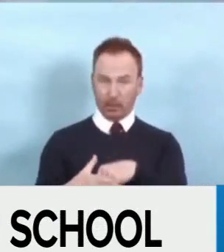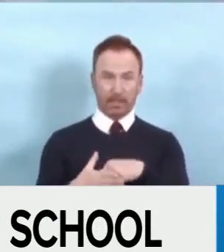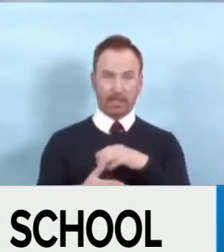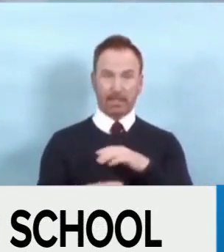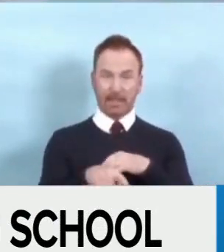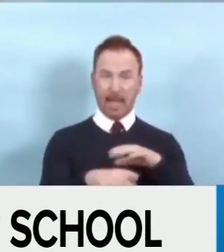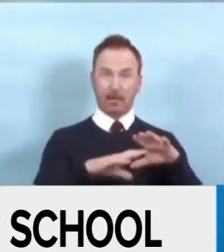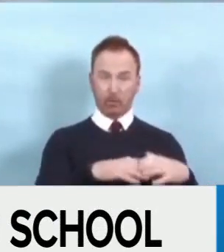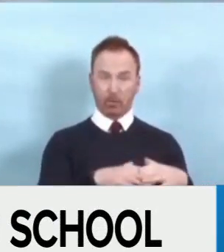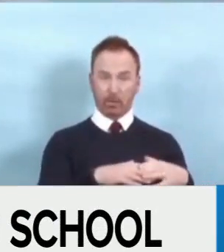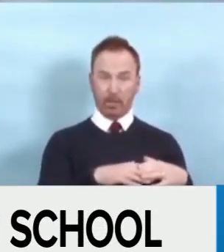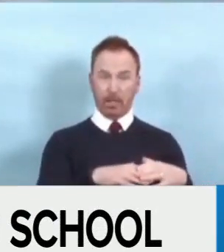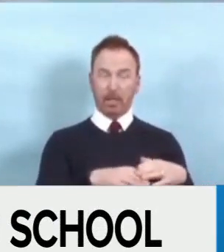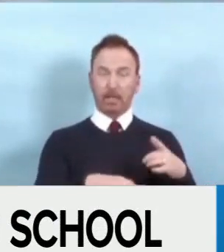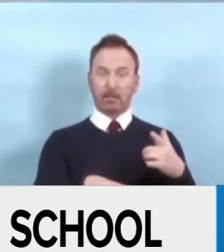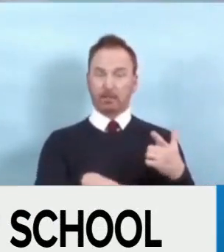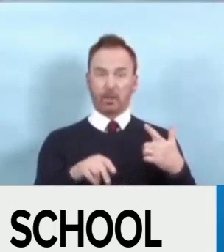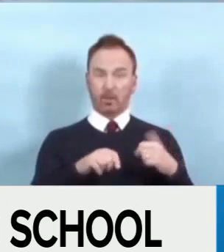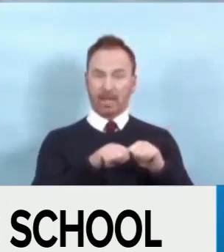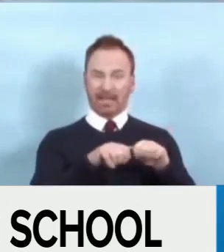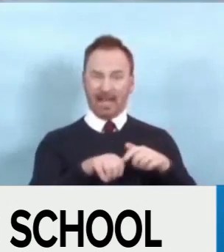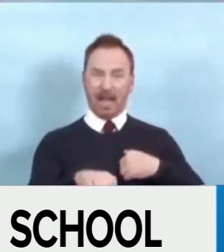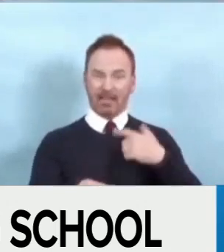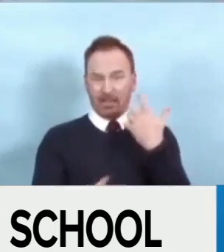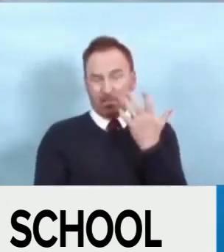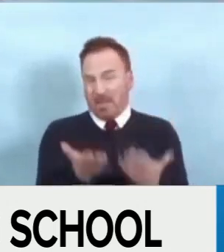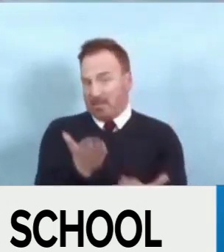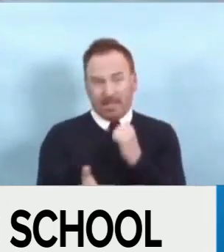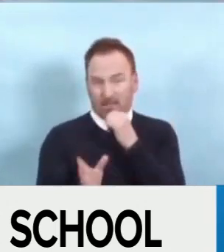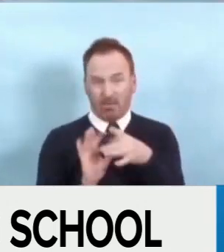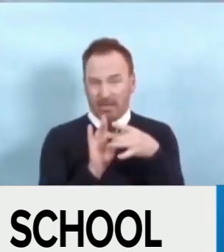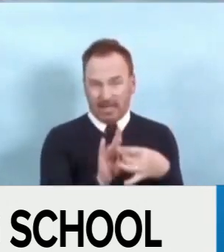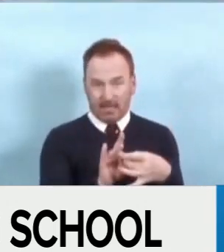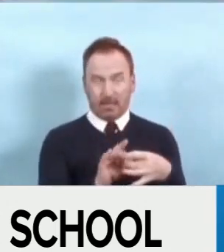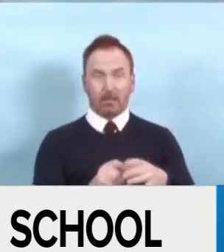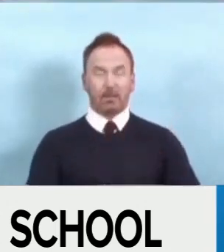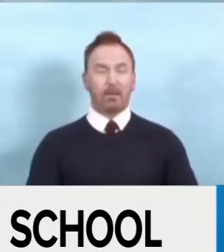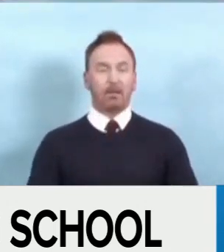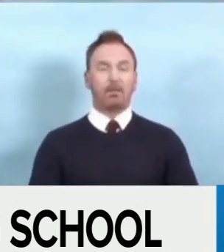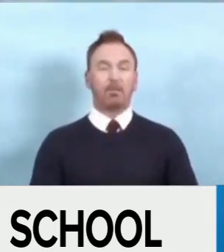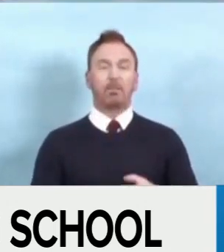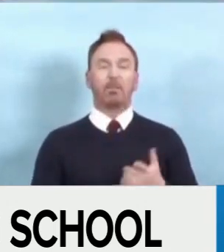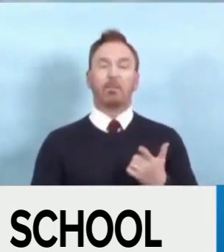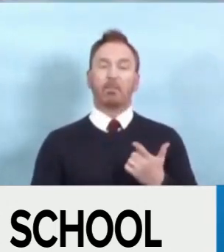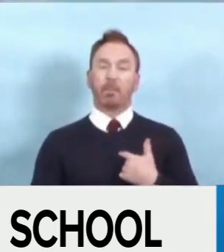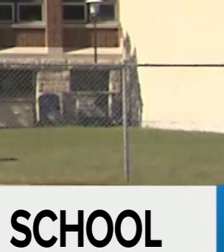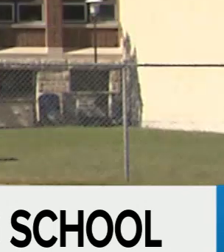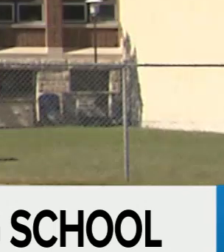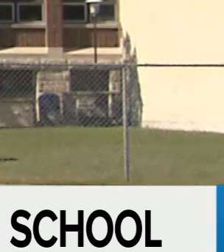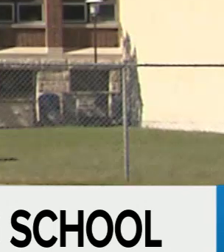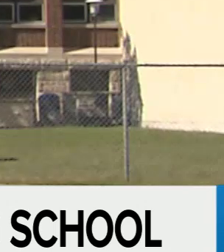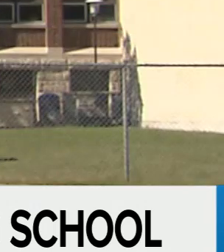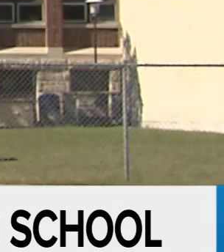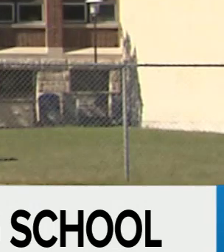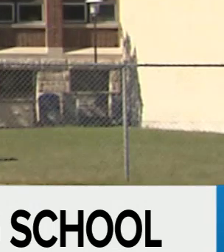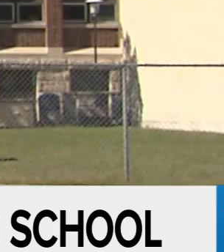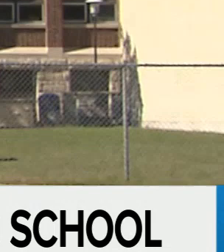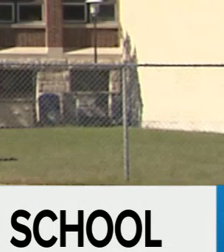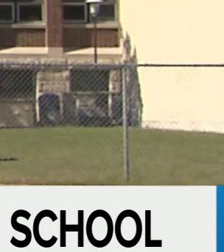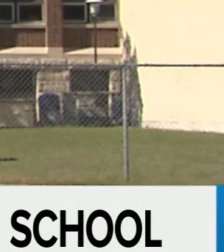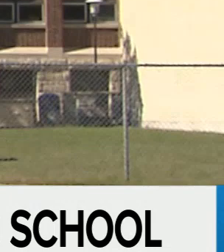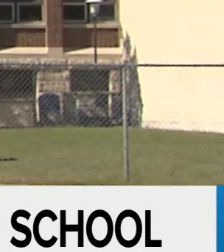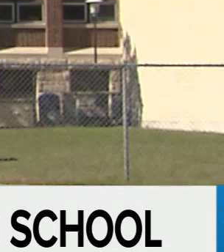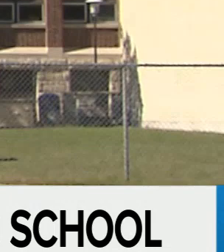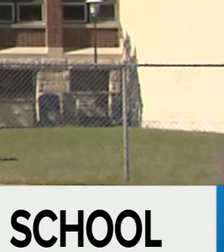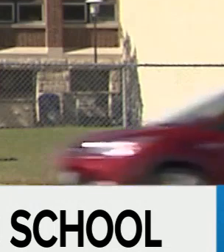to link to that cohort. So it sure could be unrelated, but that's why there's more than one cohort involved in the self-isolation. Parents